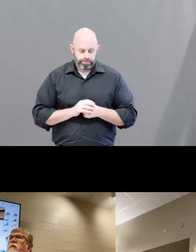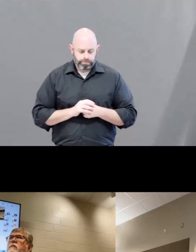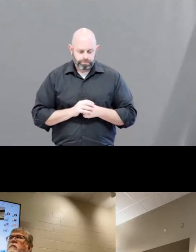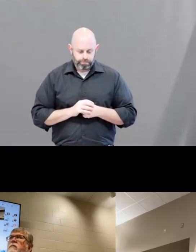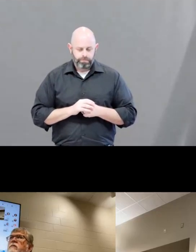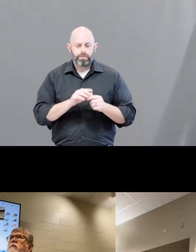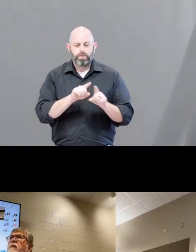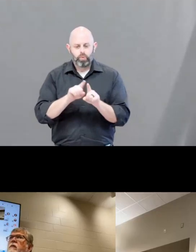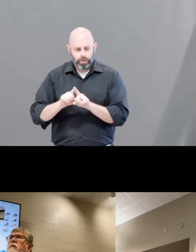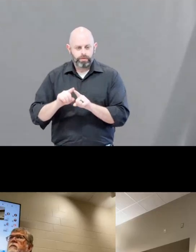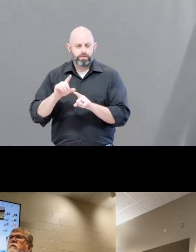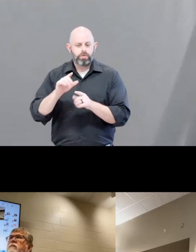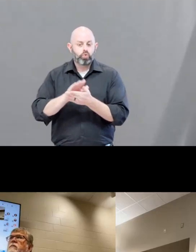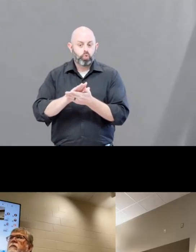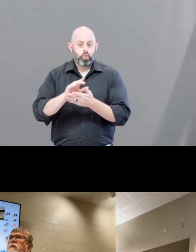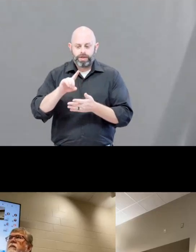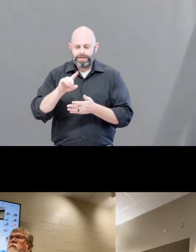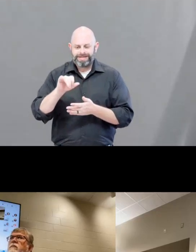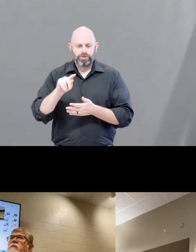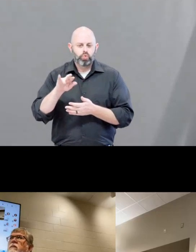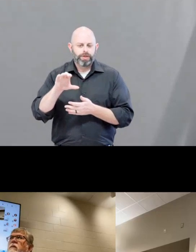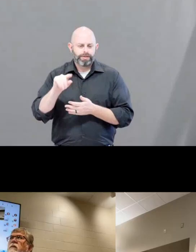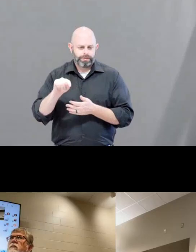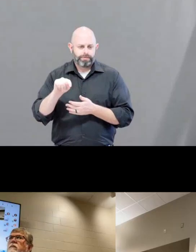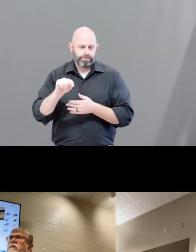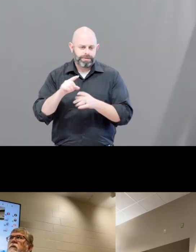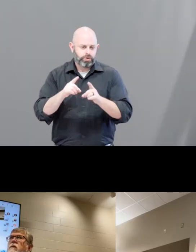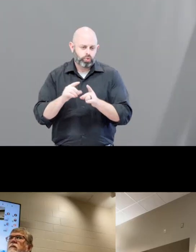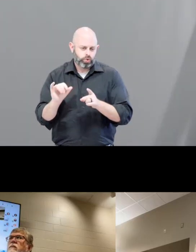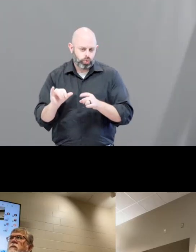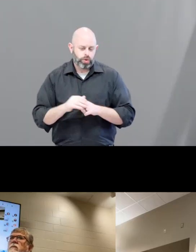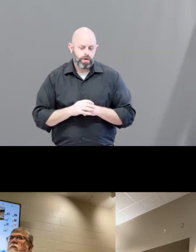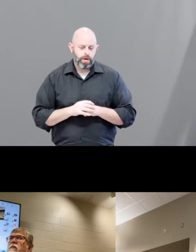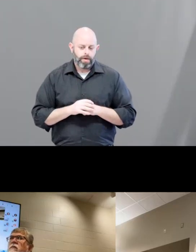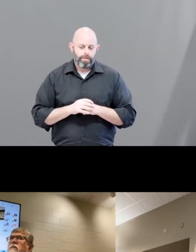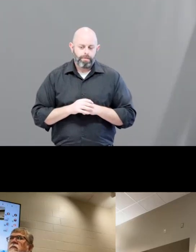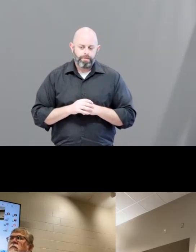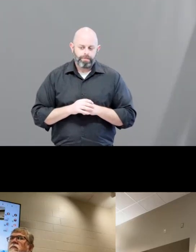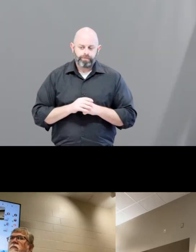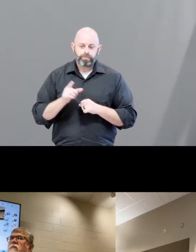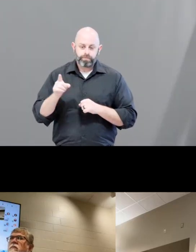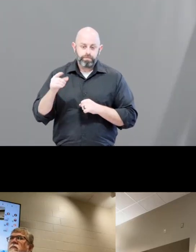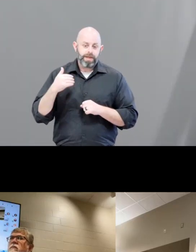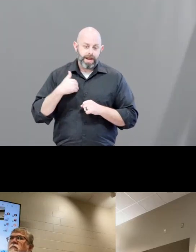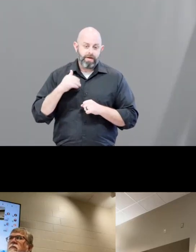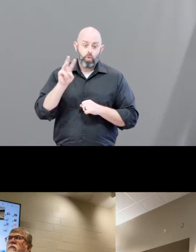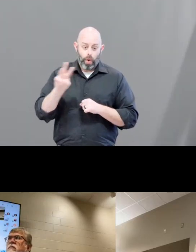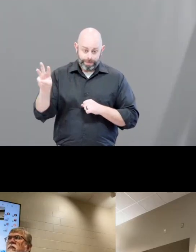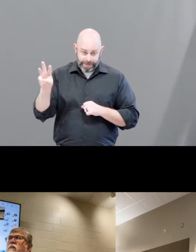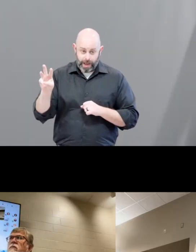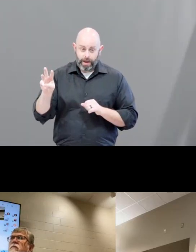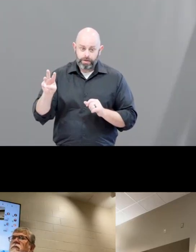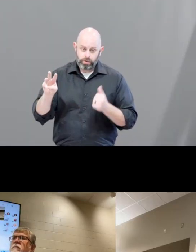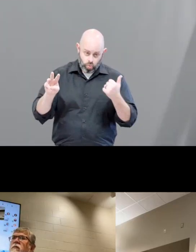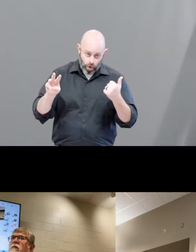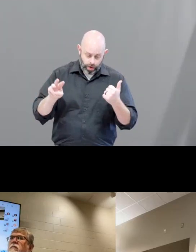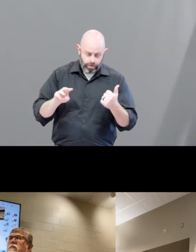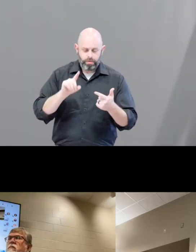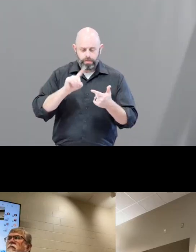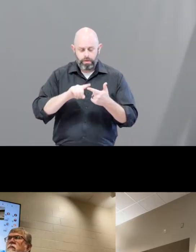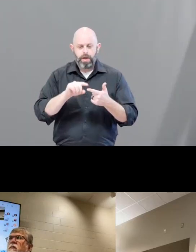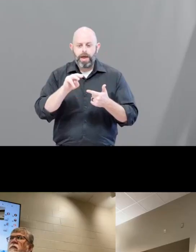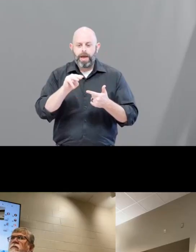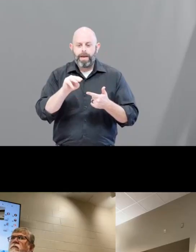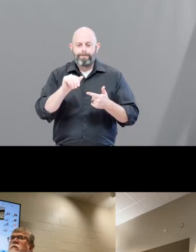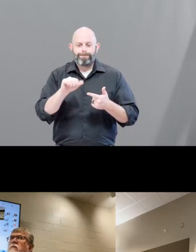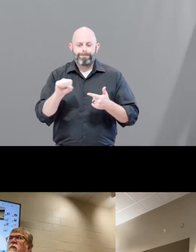well as districts. And then what they do is they have the website itself, but then they have mass